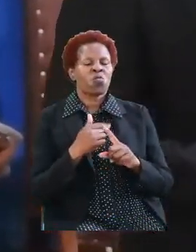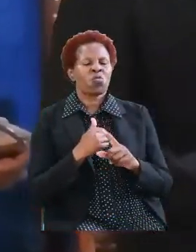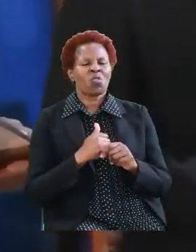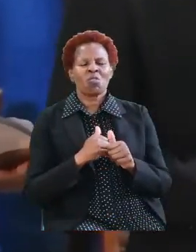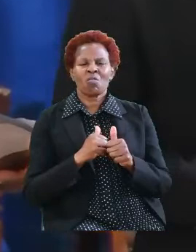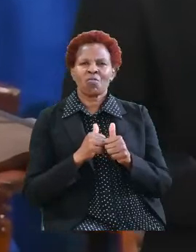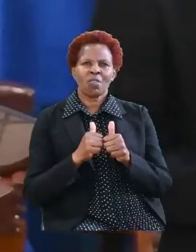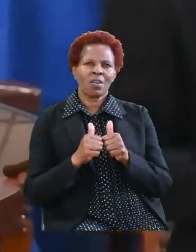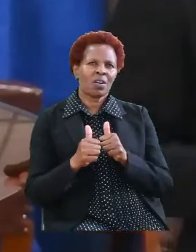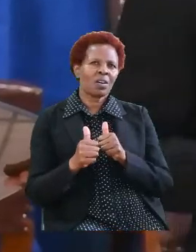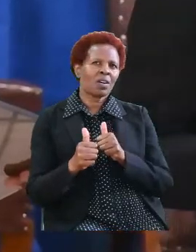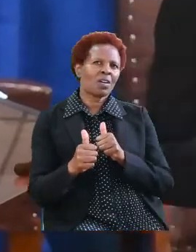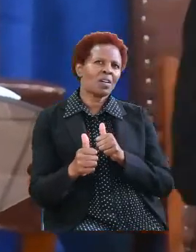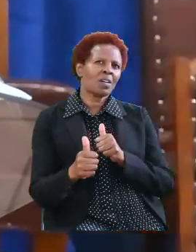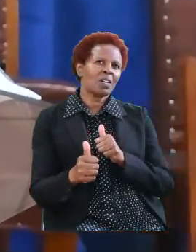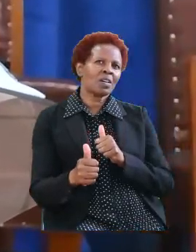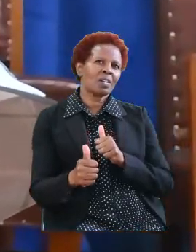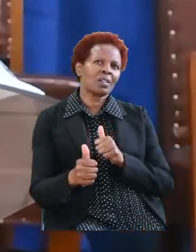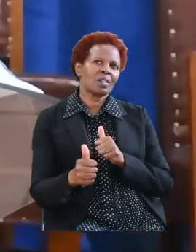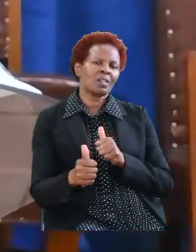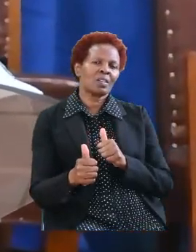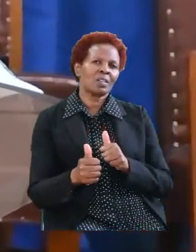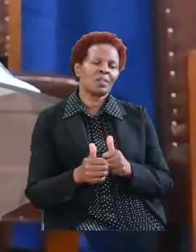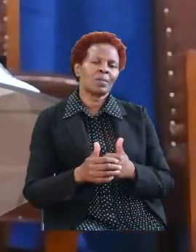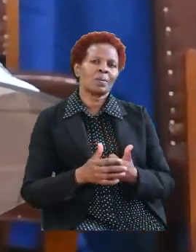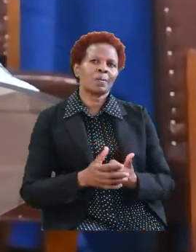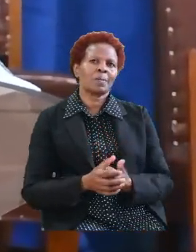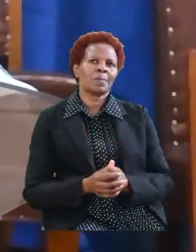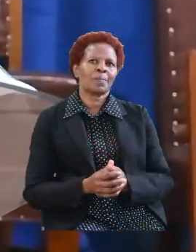kutoka mbali,